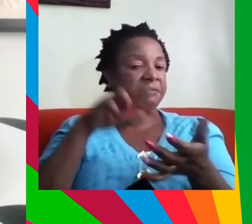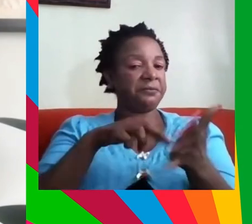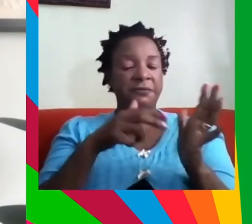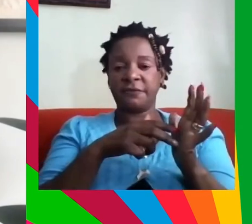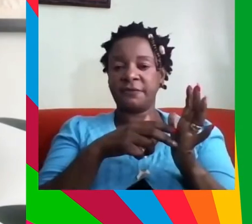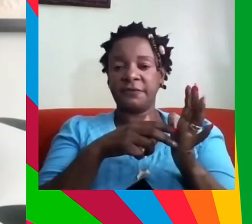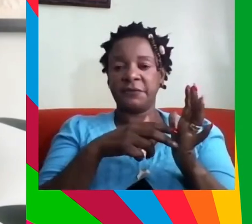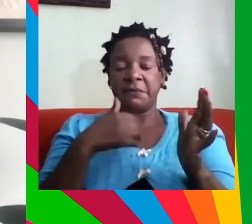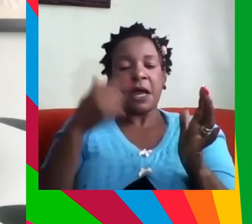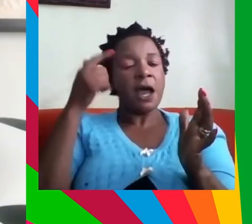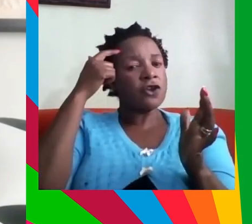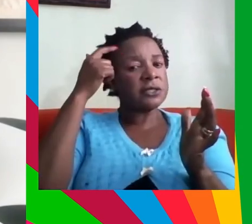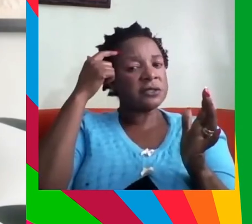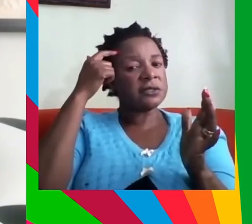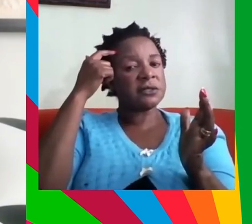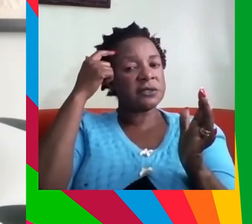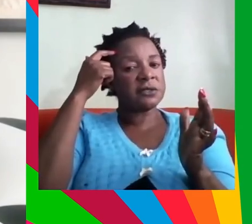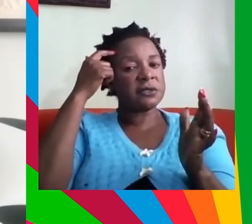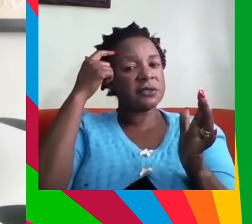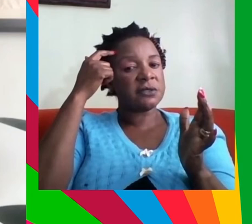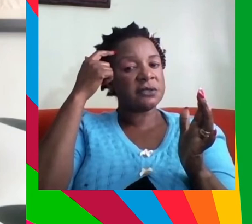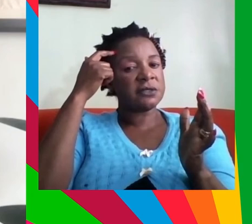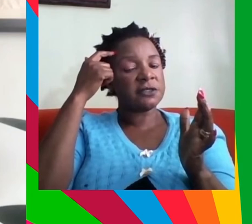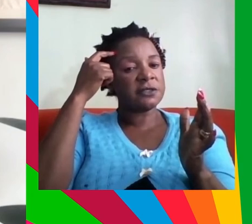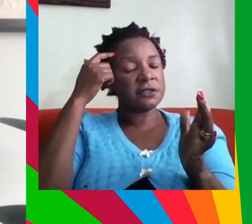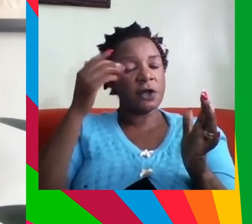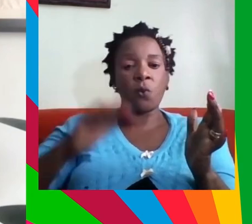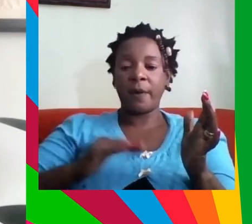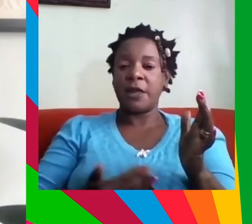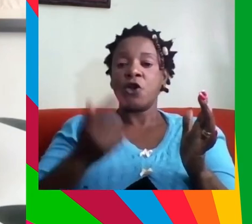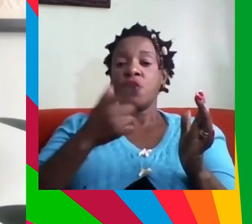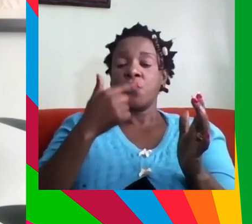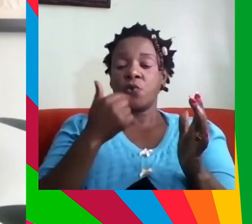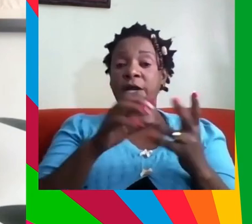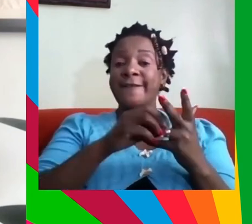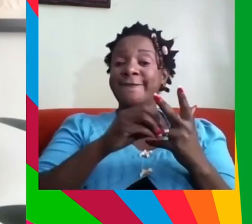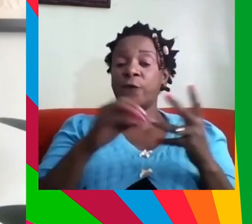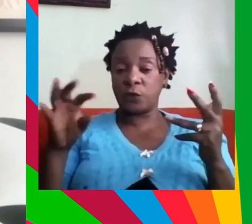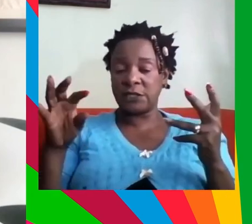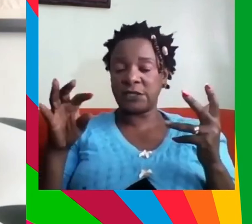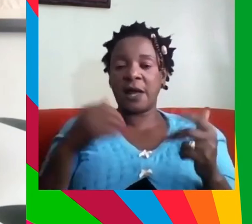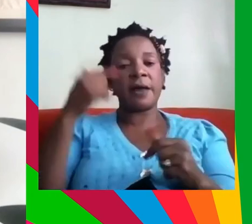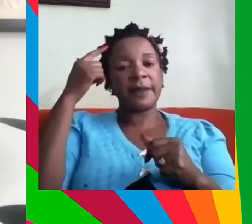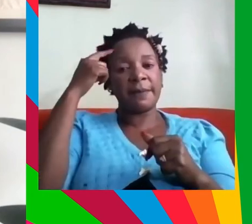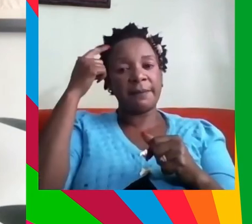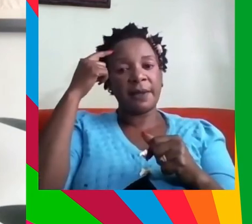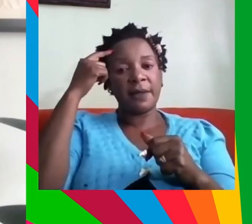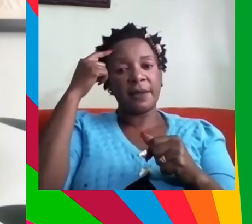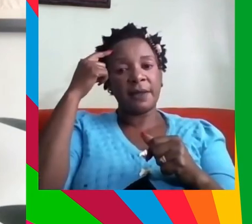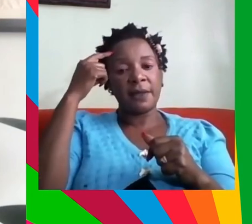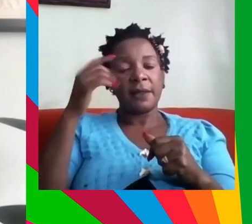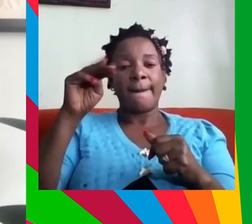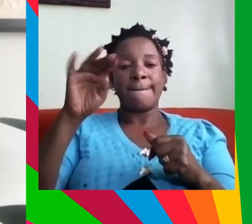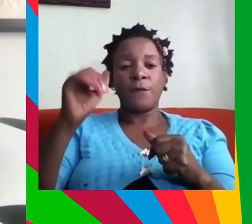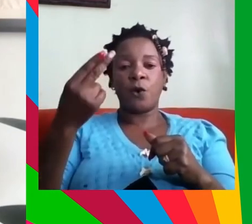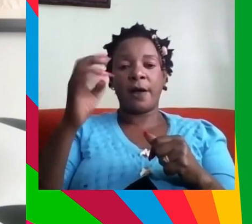I noticed that there's a lot of women who have divorced themselves. And I remember one of them is called Umm Muhammad